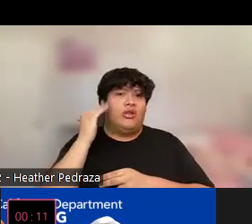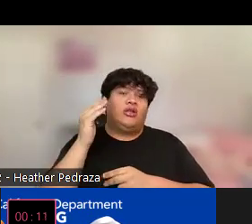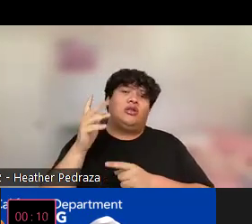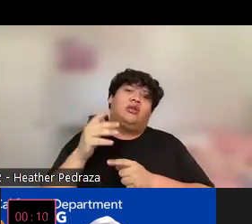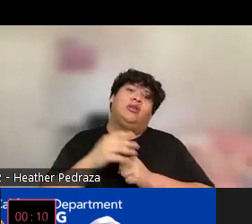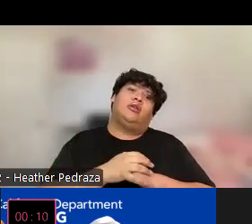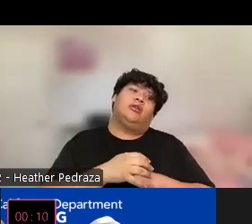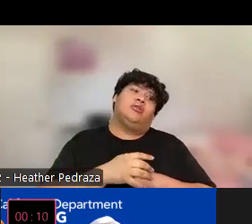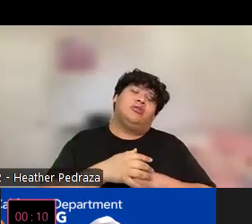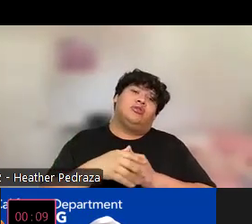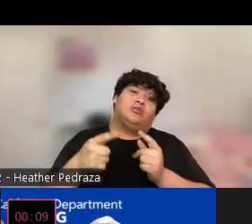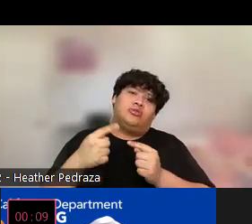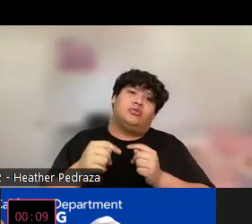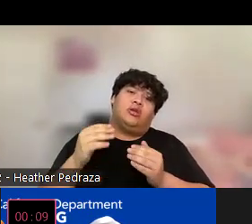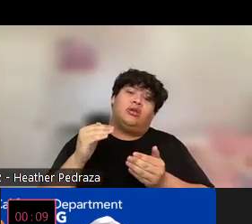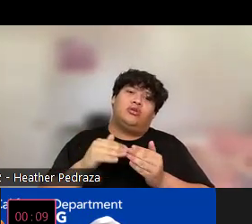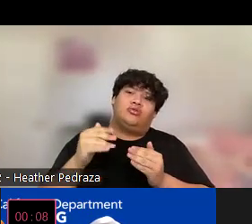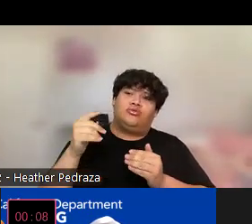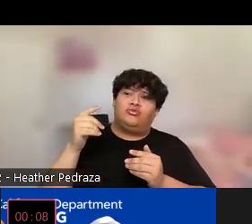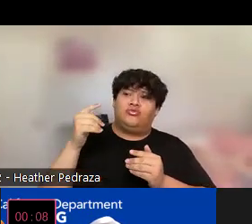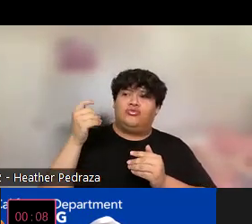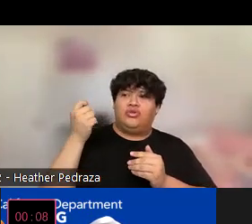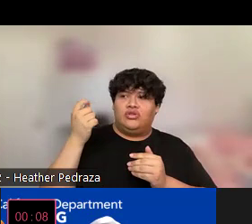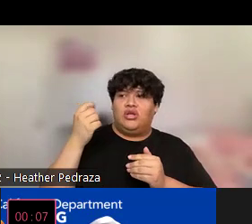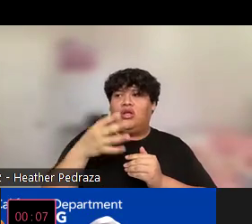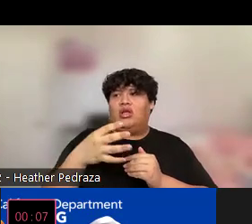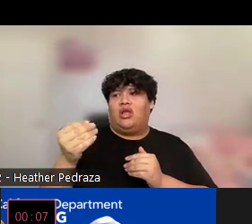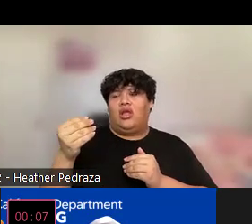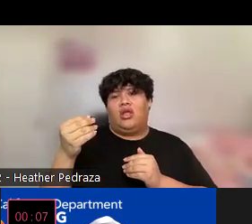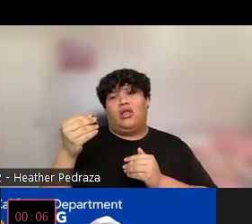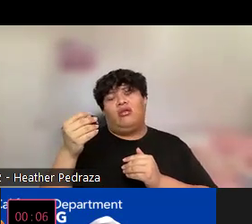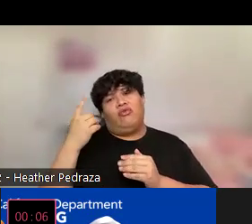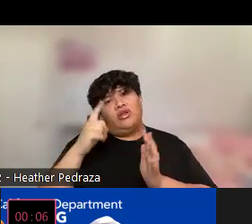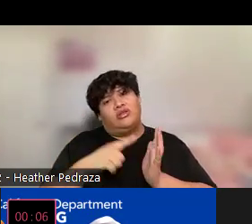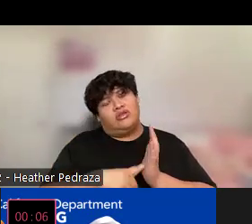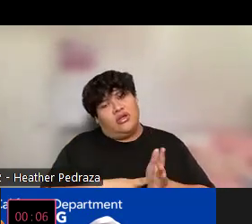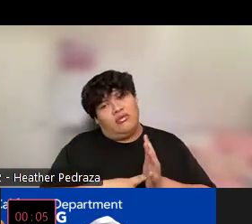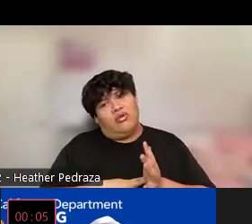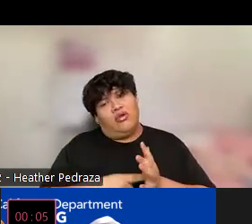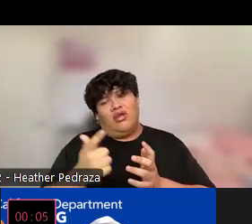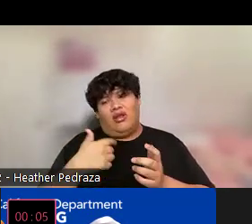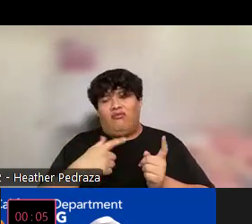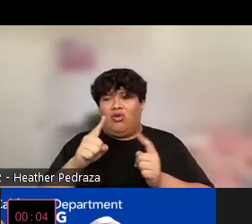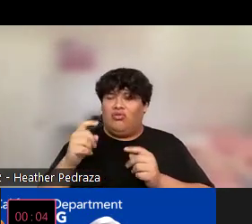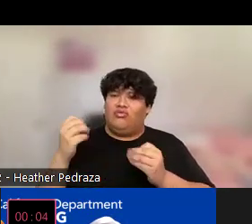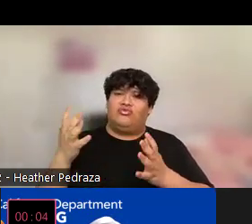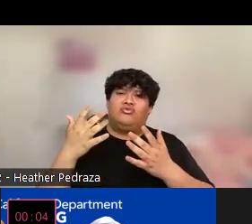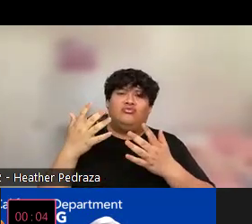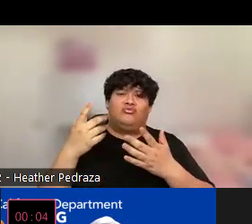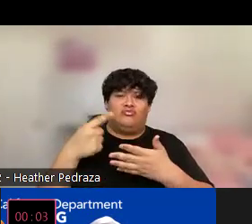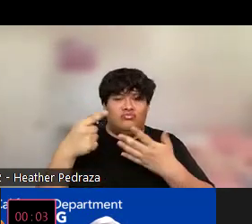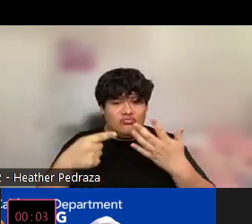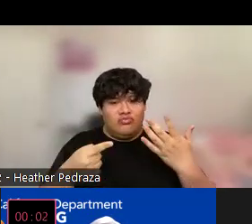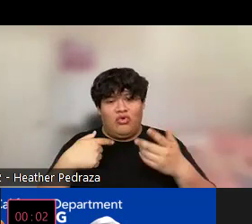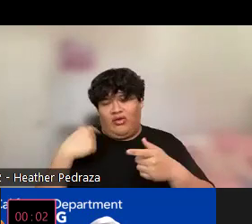to residents and rehabilitation patients. For instance, and I've gone through every single tactic you